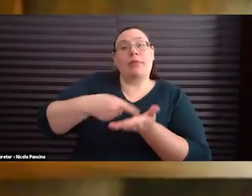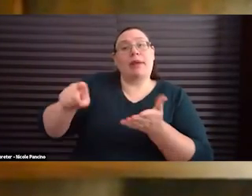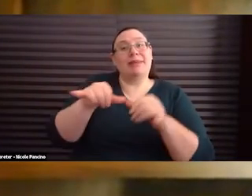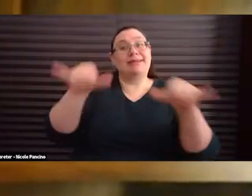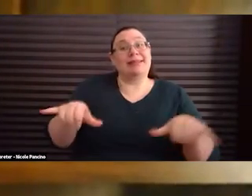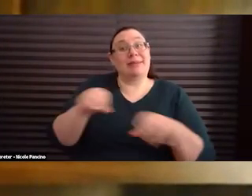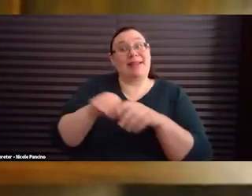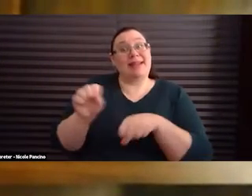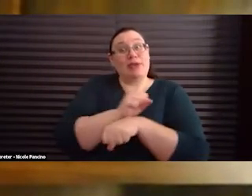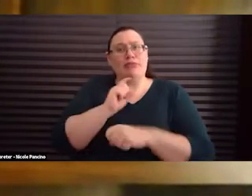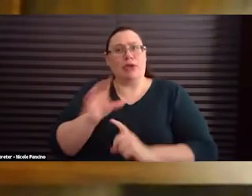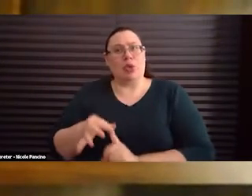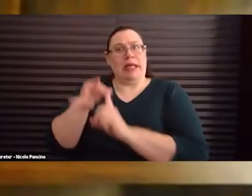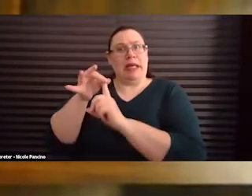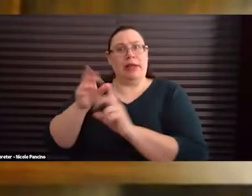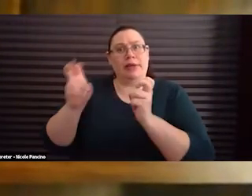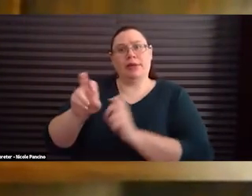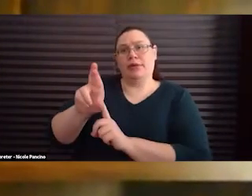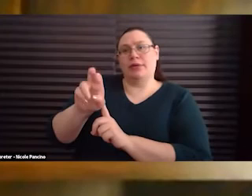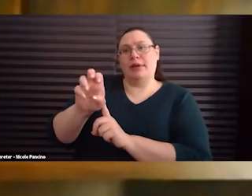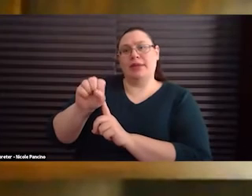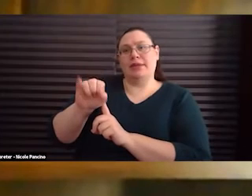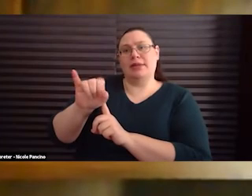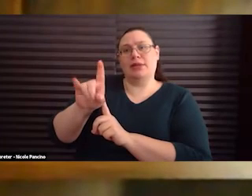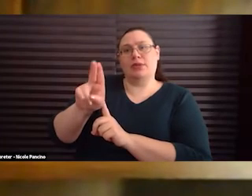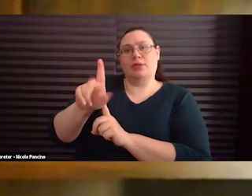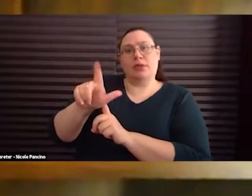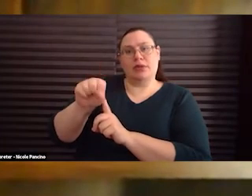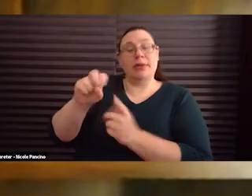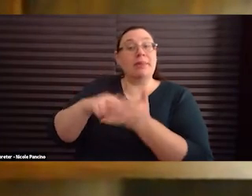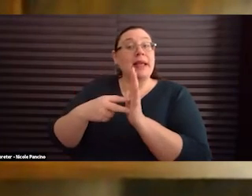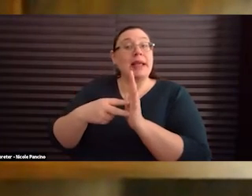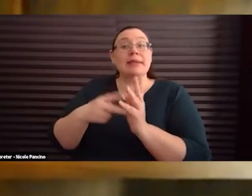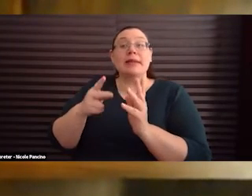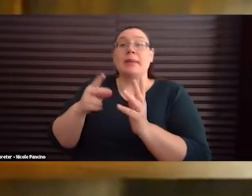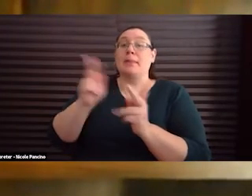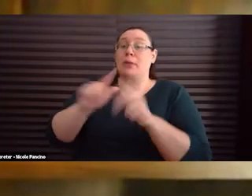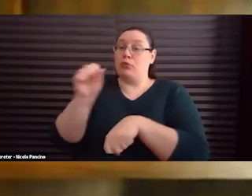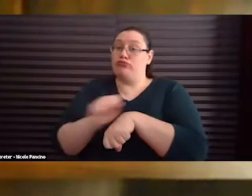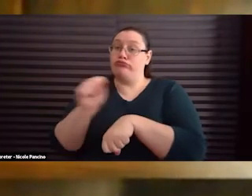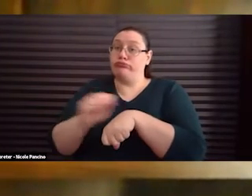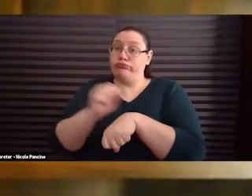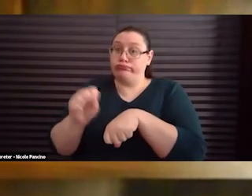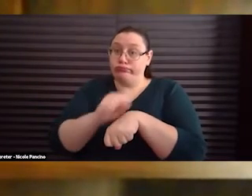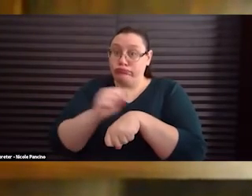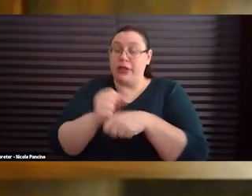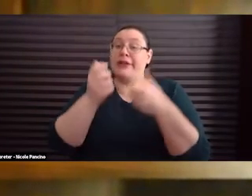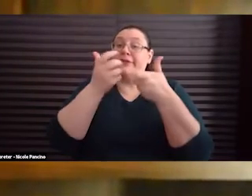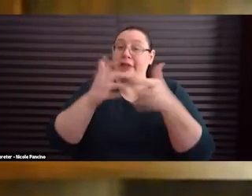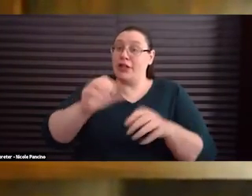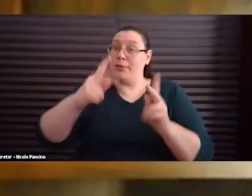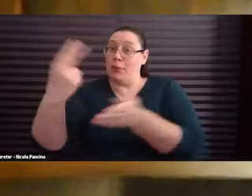industry, something known as residuals, which are payments that people receive whenever their work is exploited.